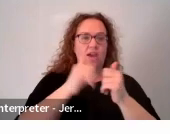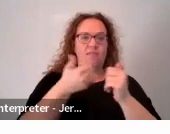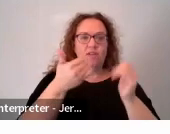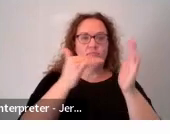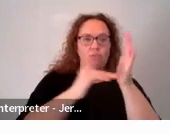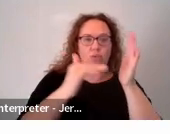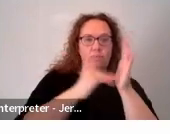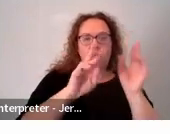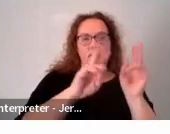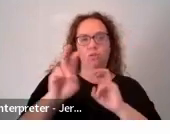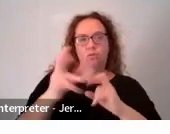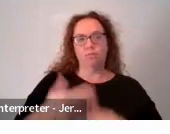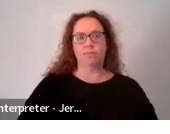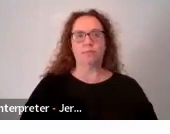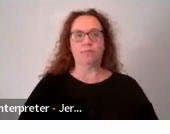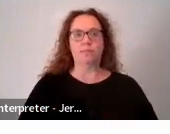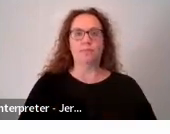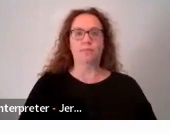trends.